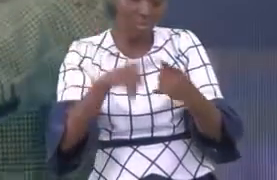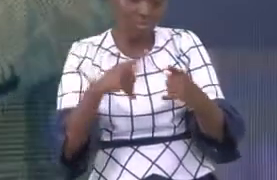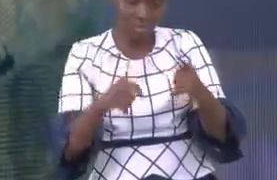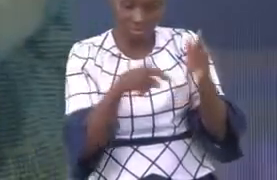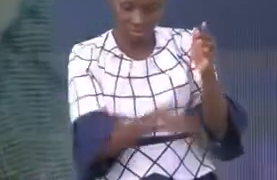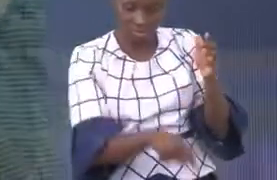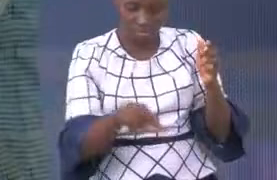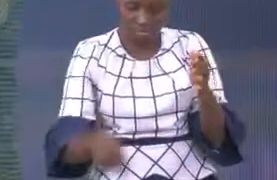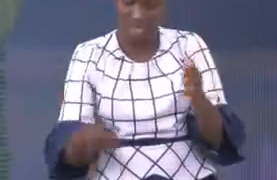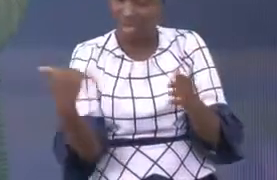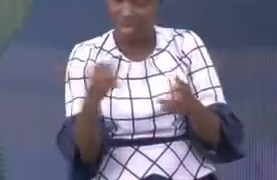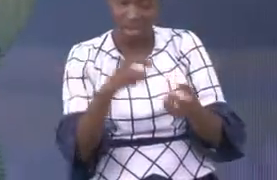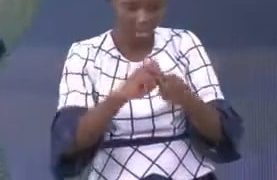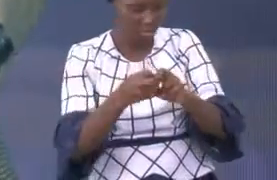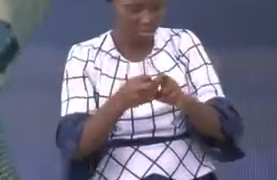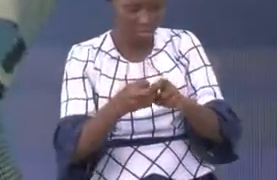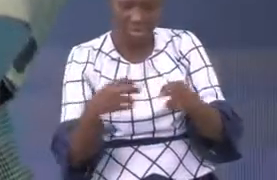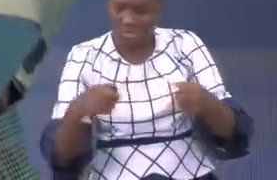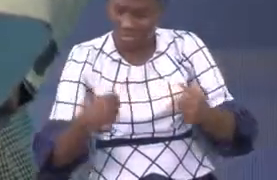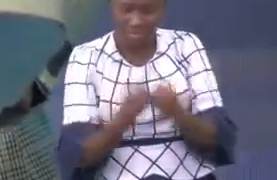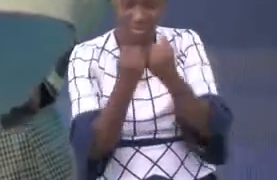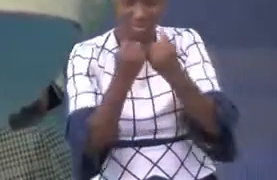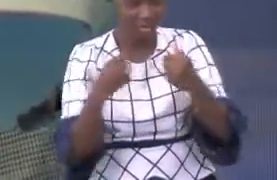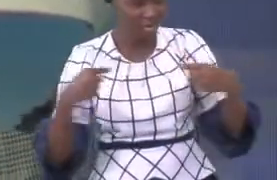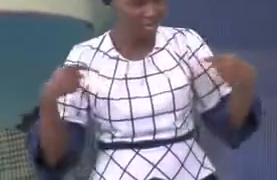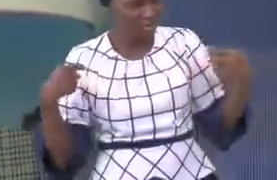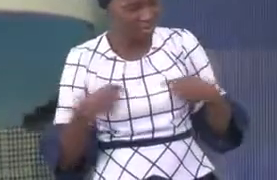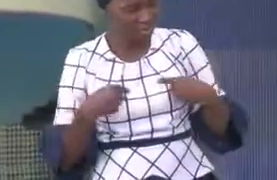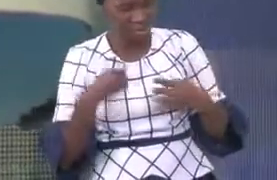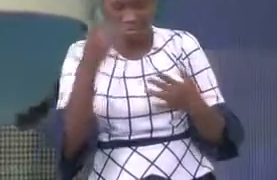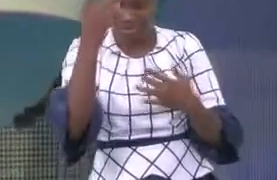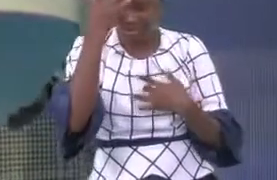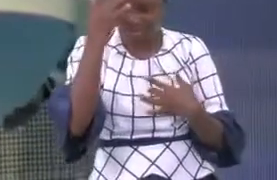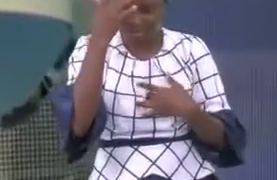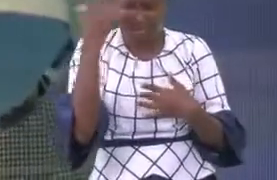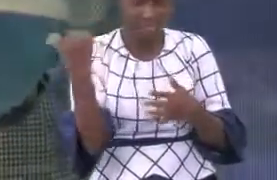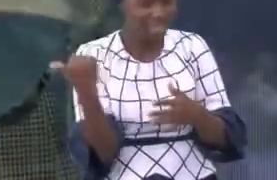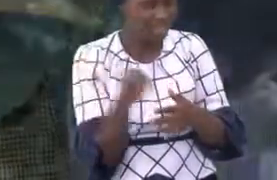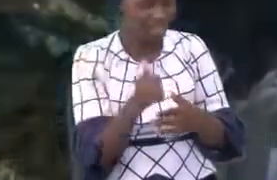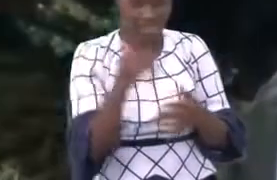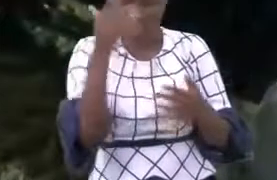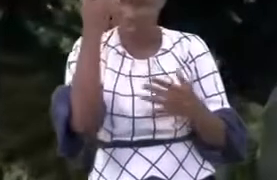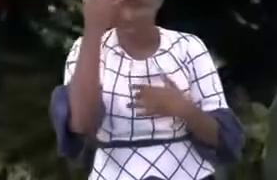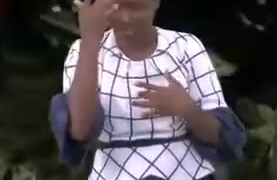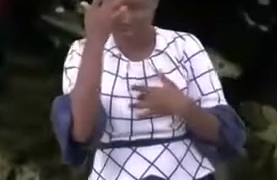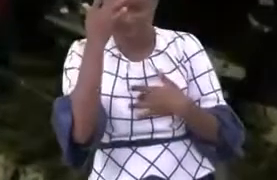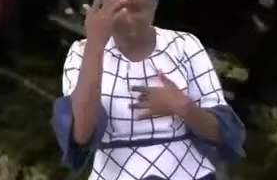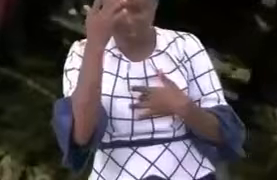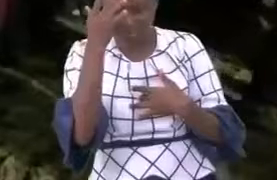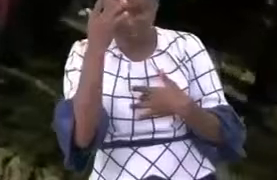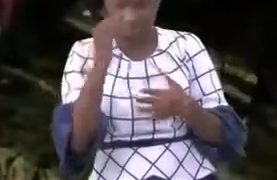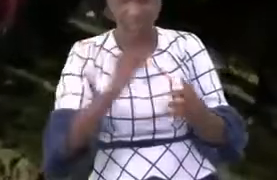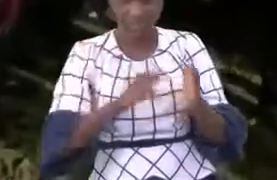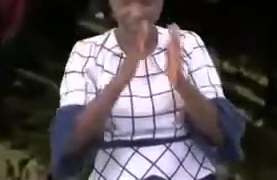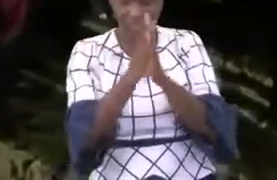any sickness, any disease, I command, come out in Jesus' name.